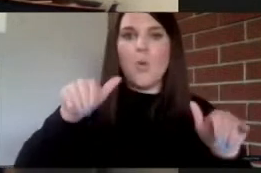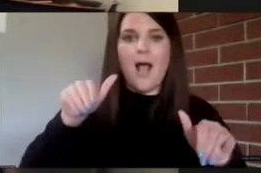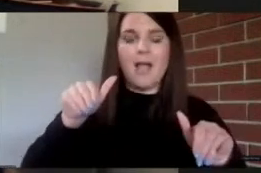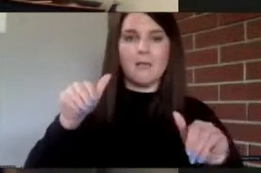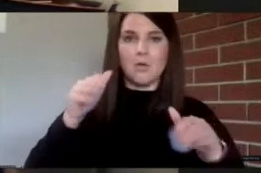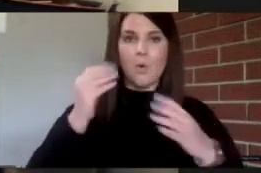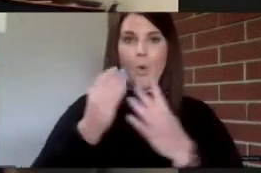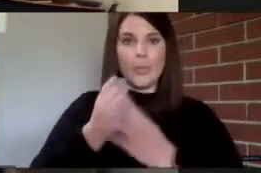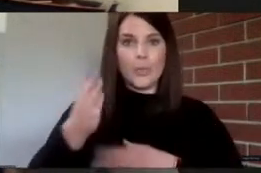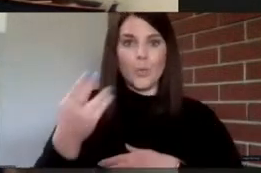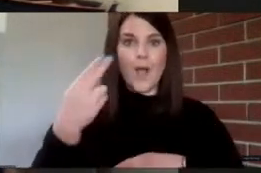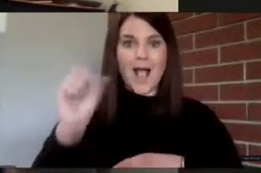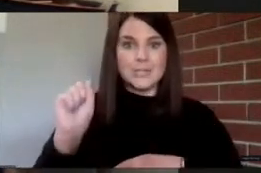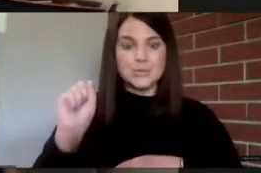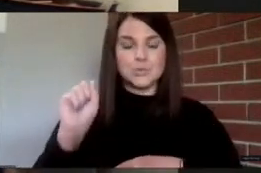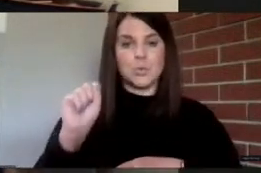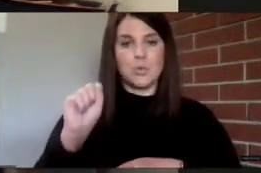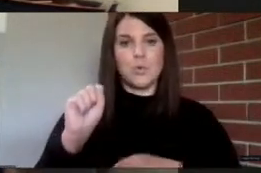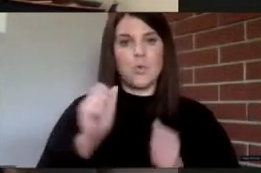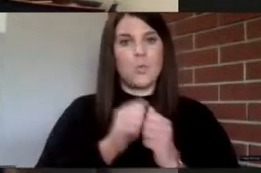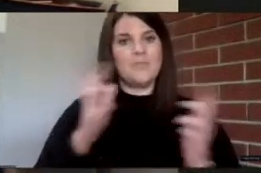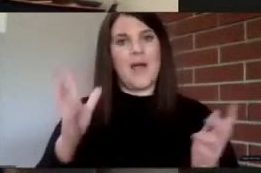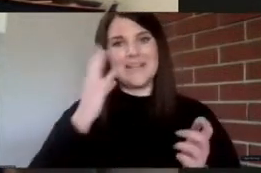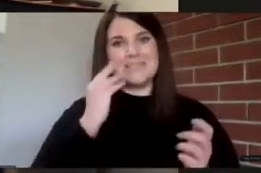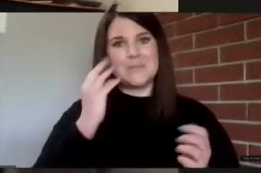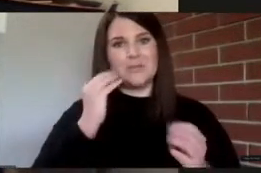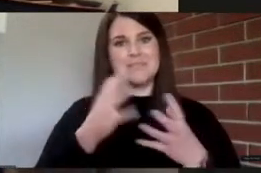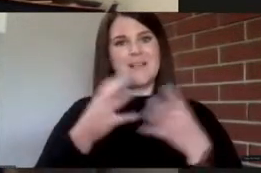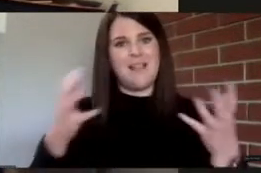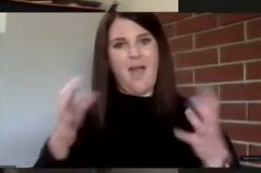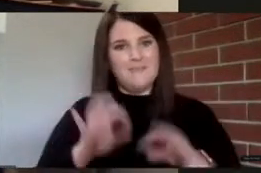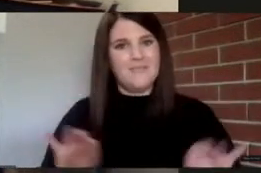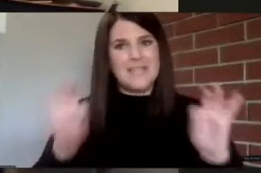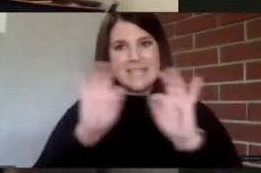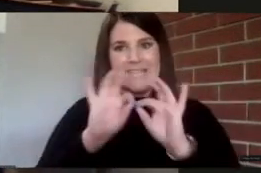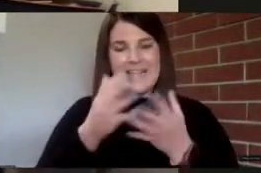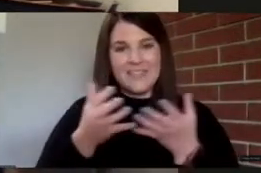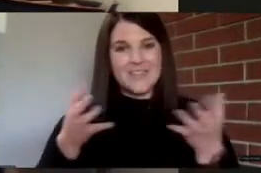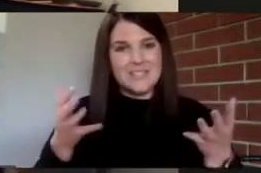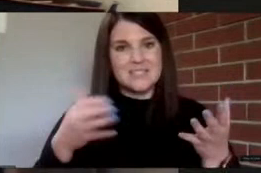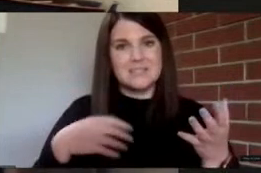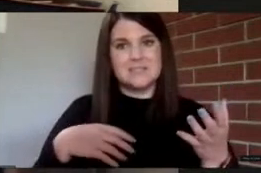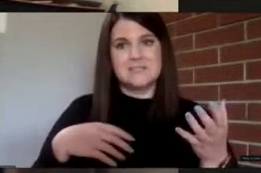school without experiencing a lot of the key things that are